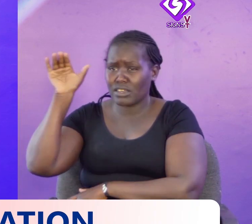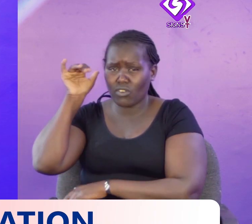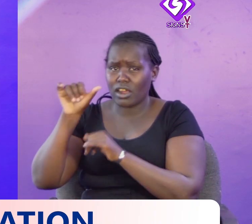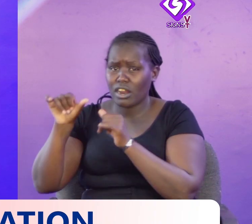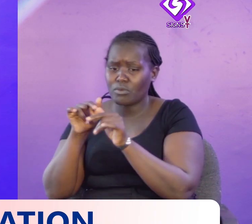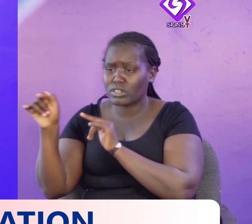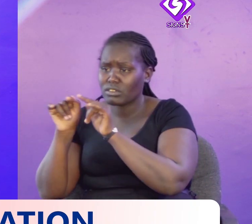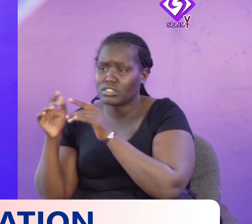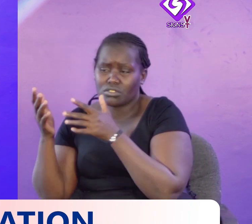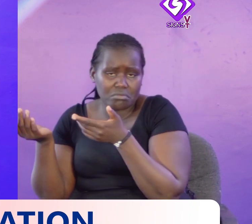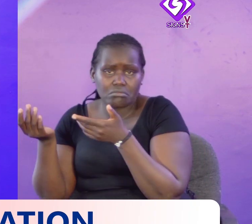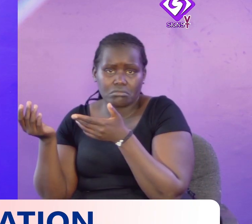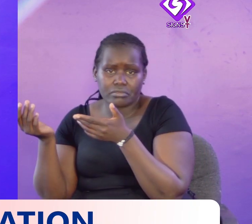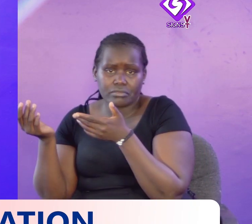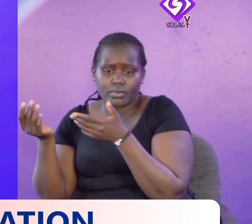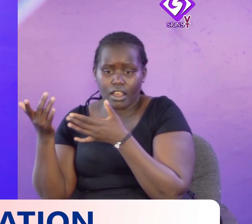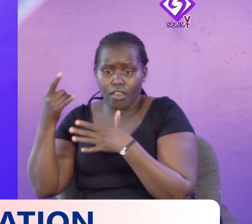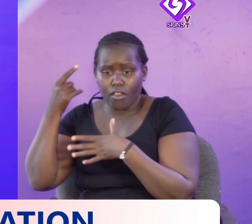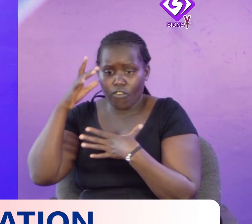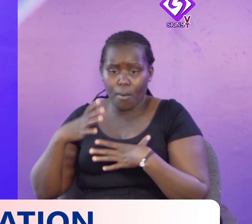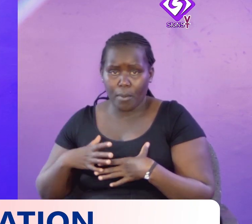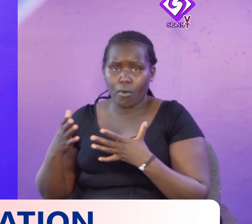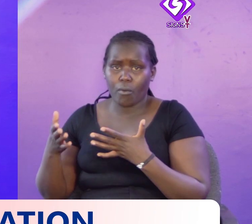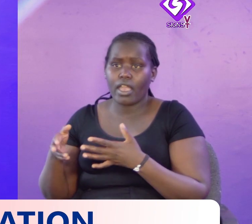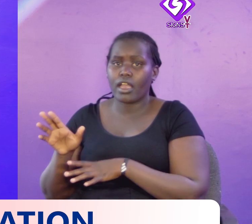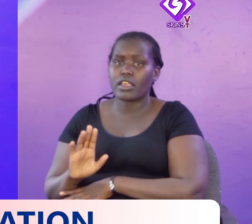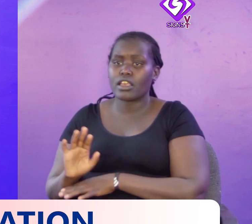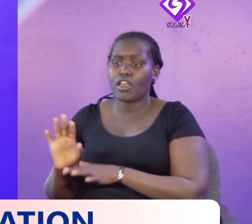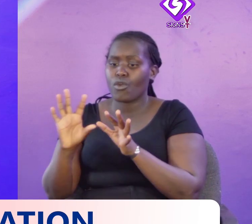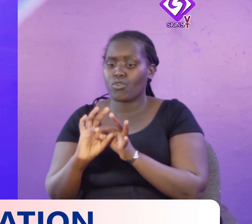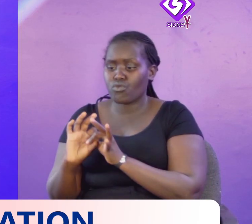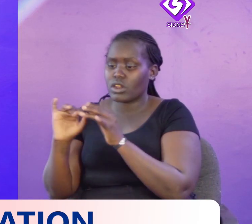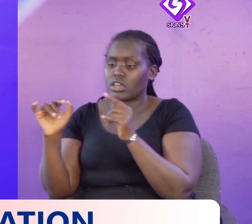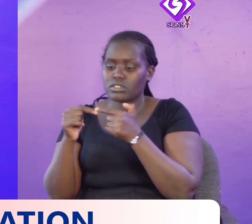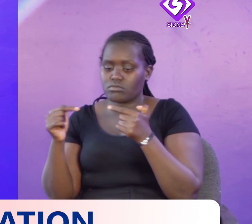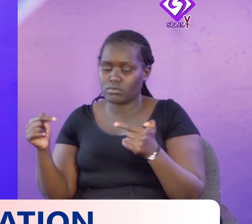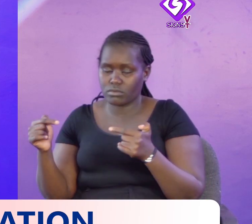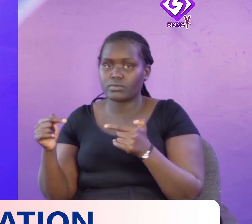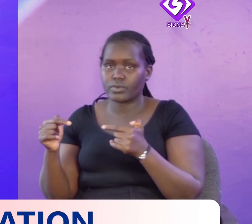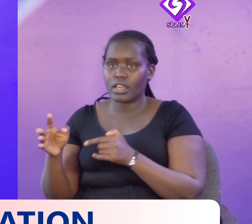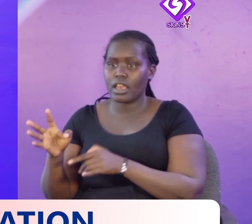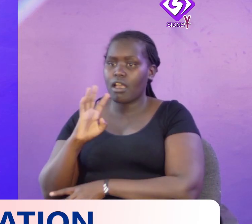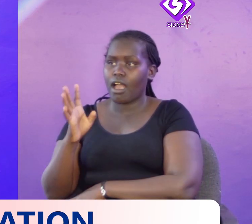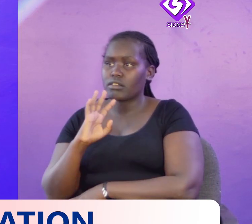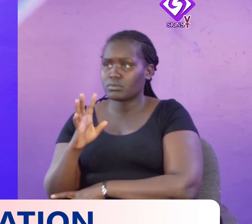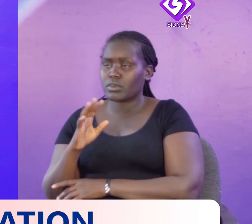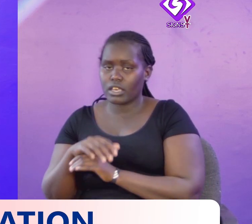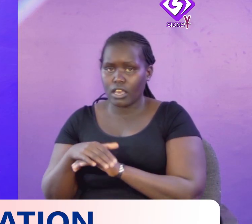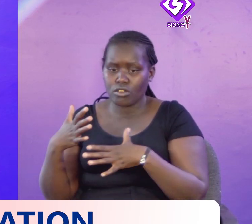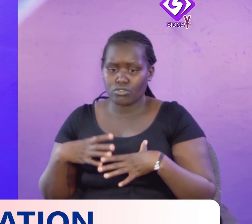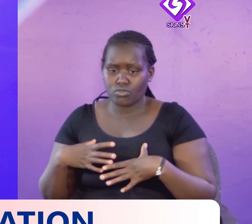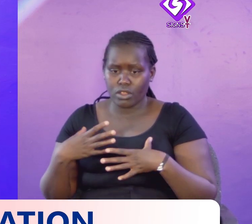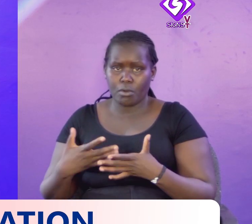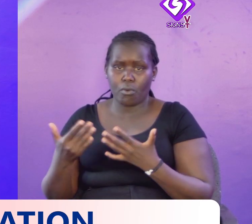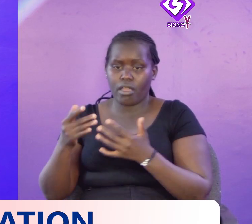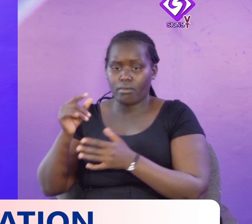allegations of people in the united opposition are talking to the people in